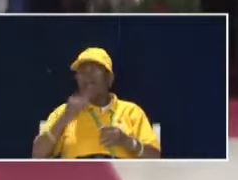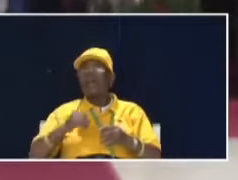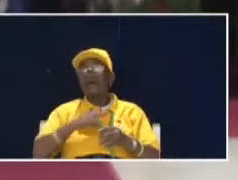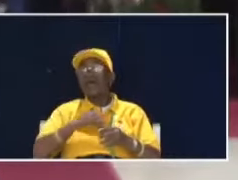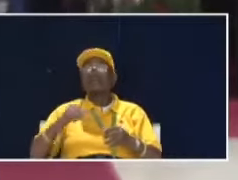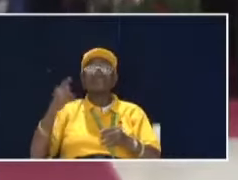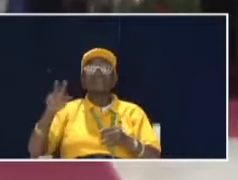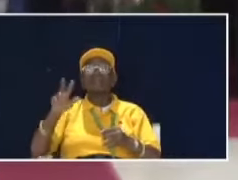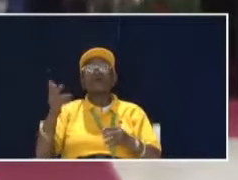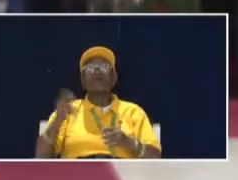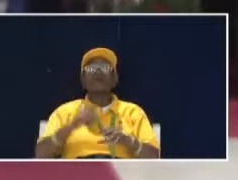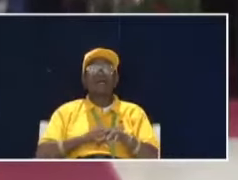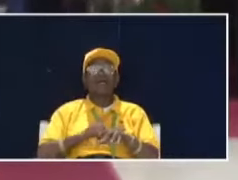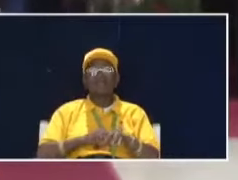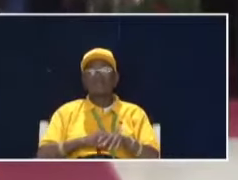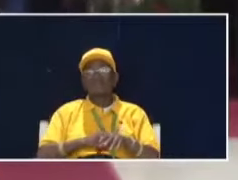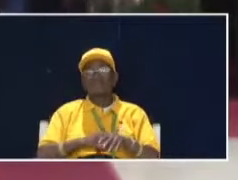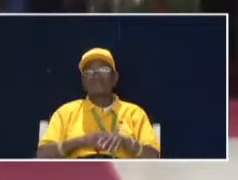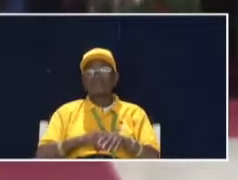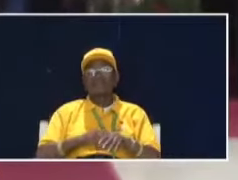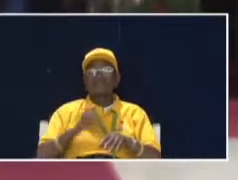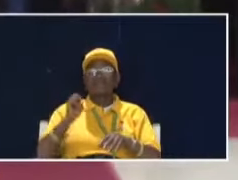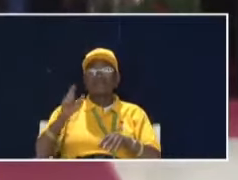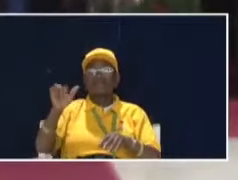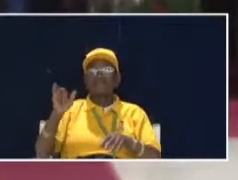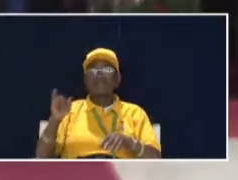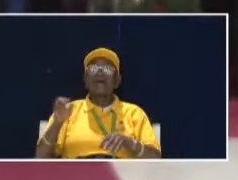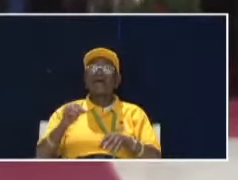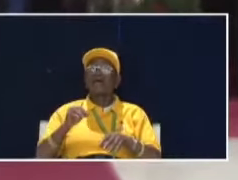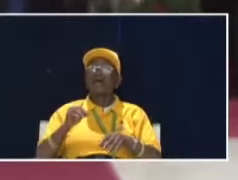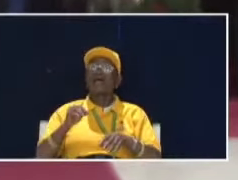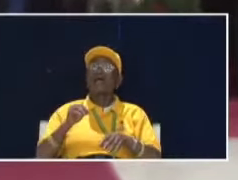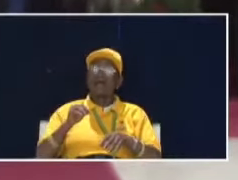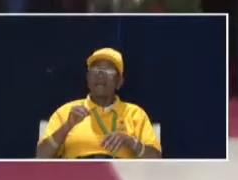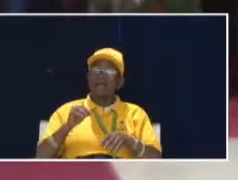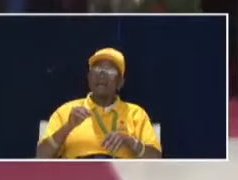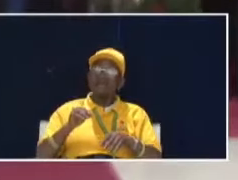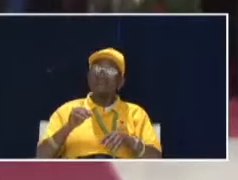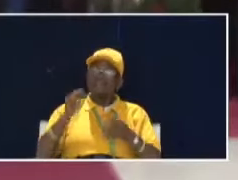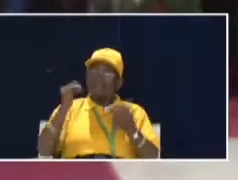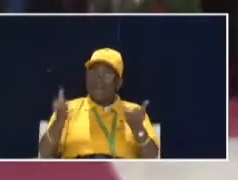Then the third time, Eli realized that it was God who was calling.